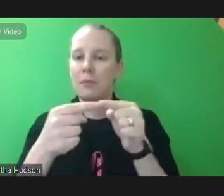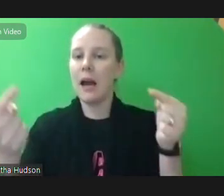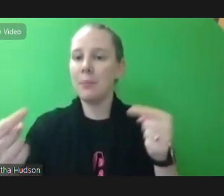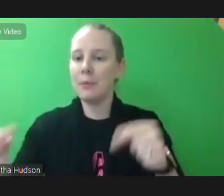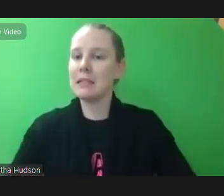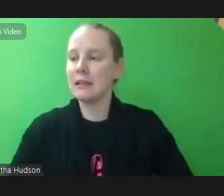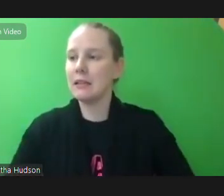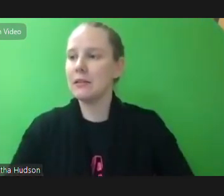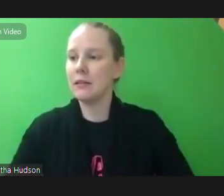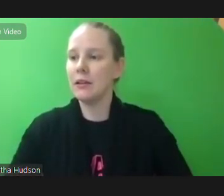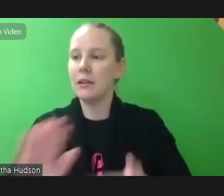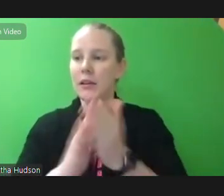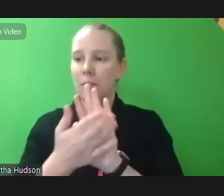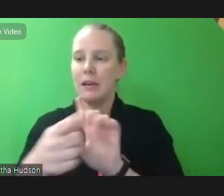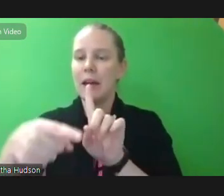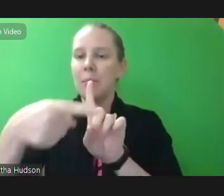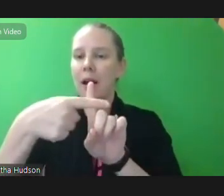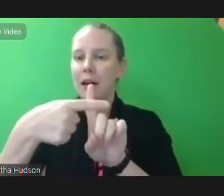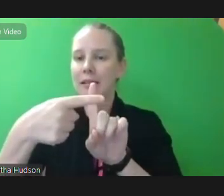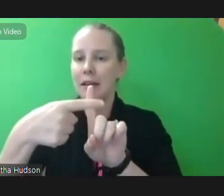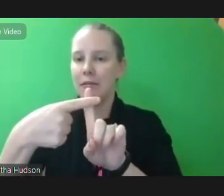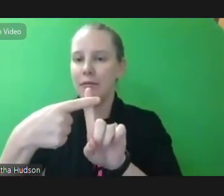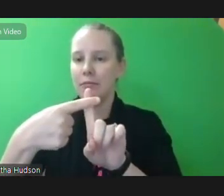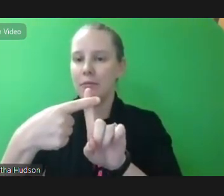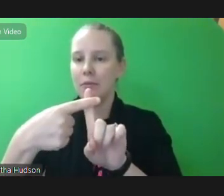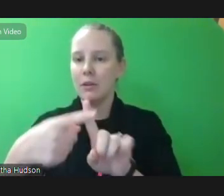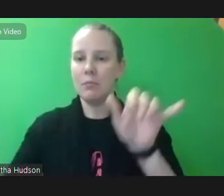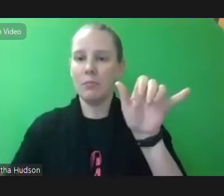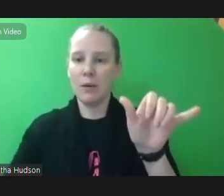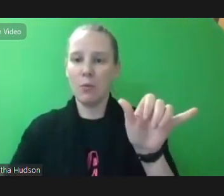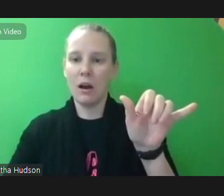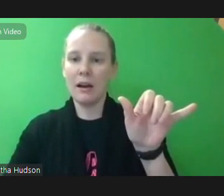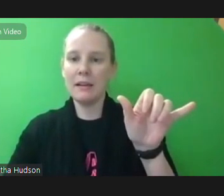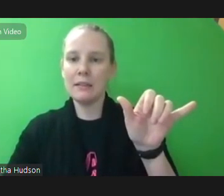became the opposite. It became positive.